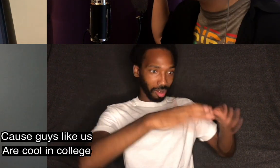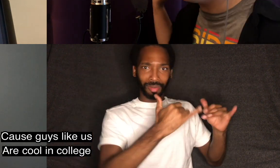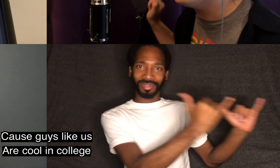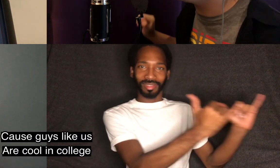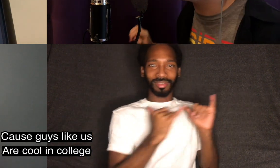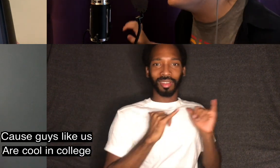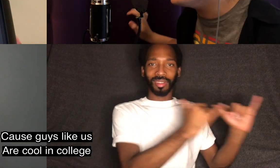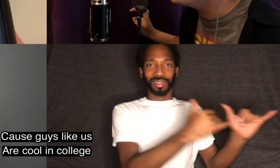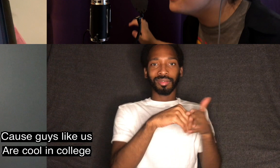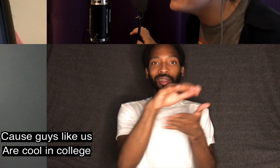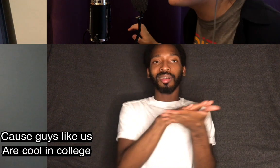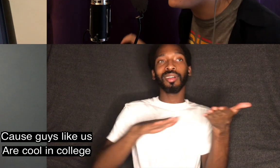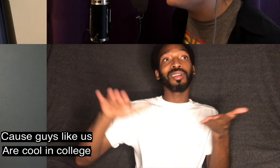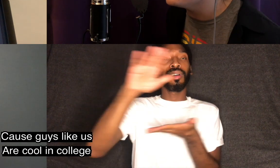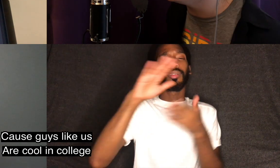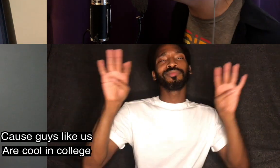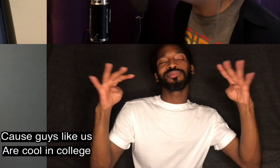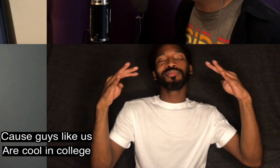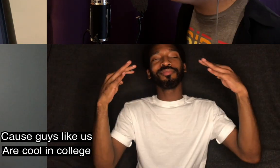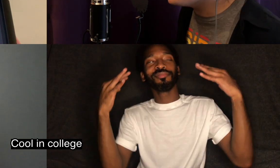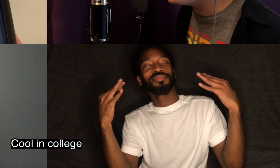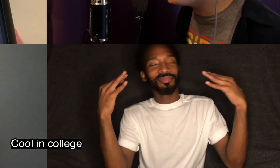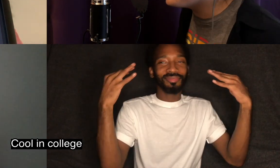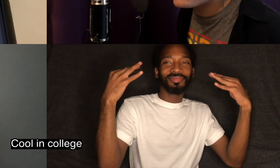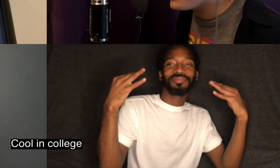like us are cool in college,